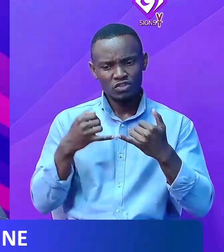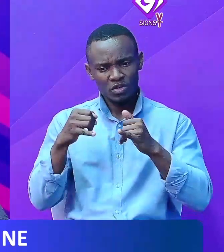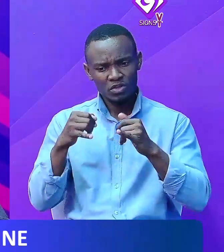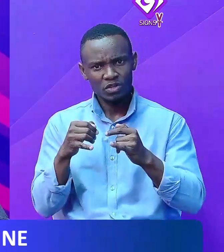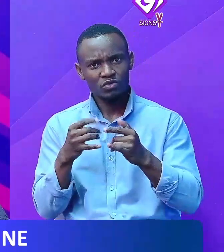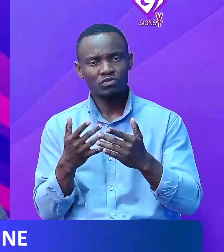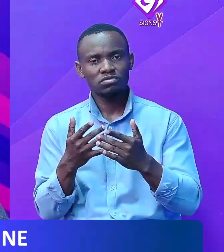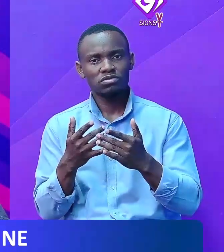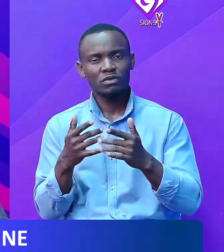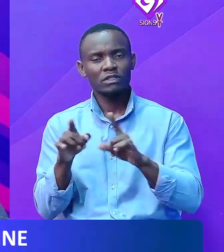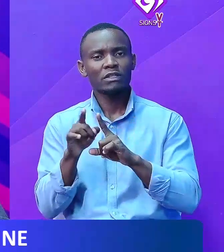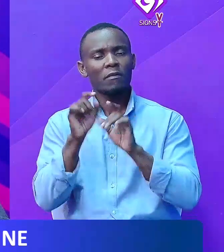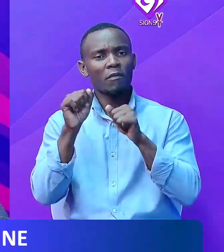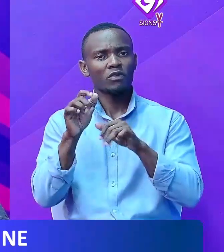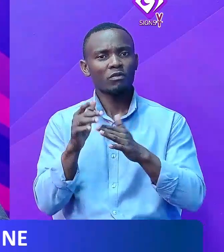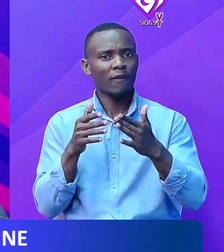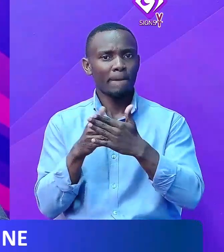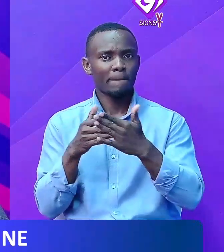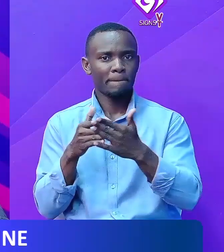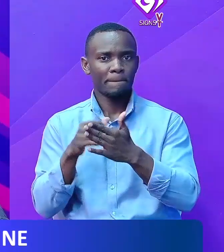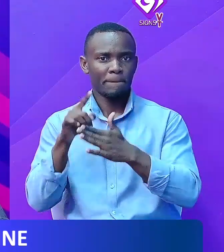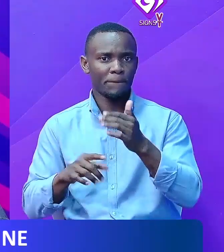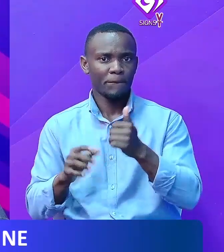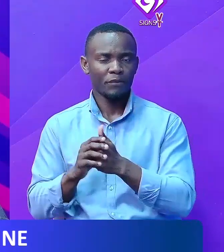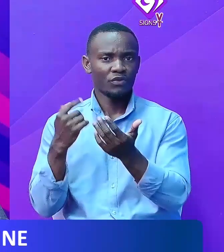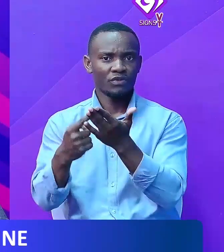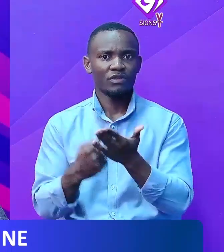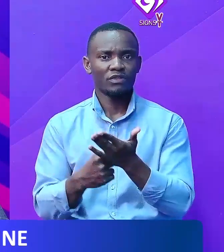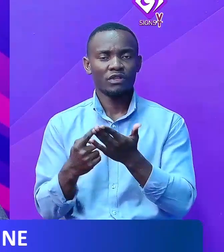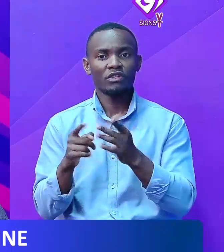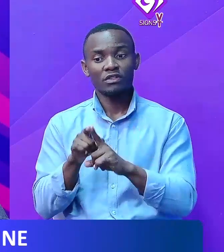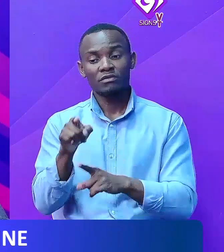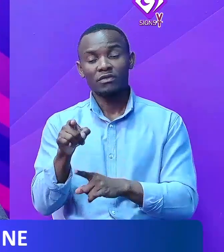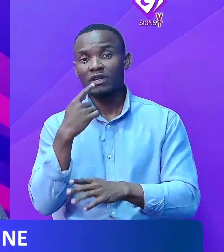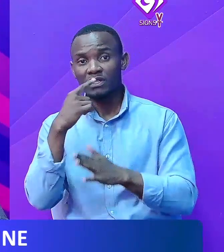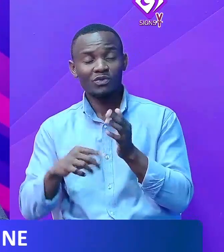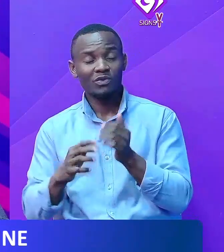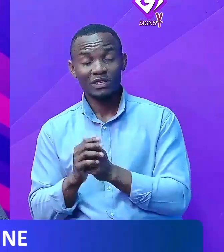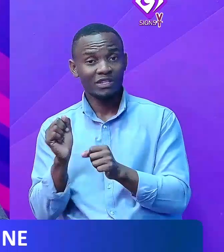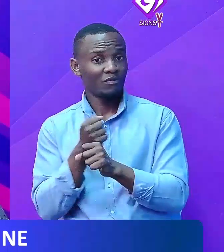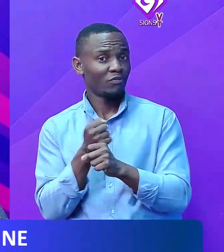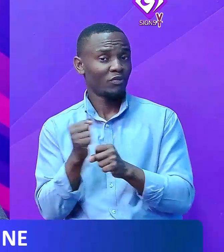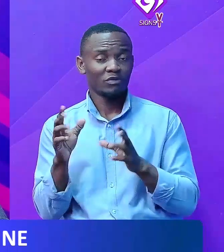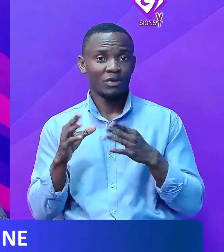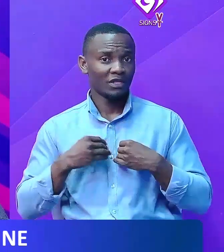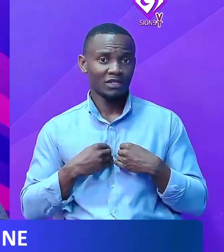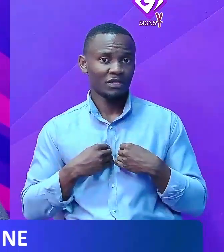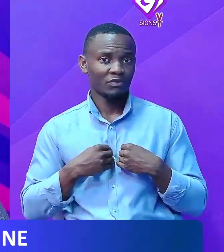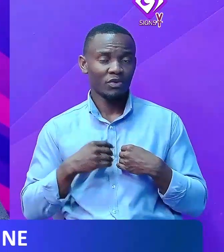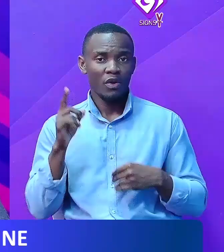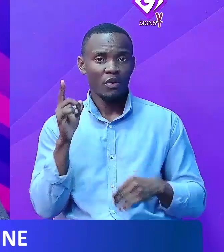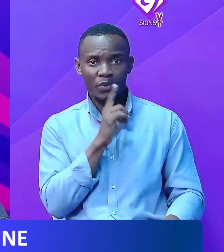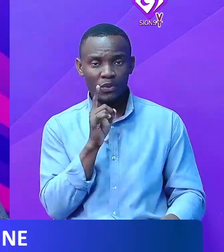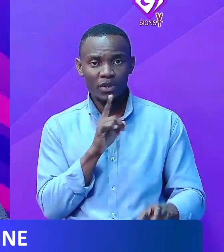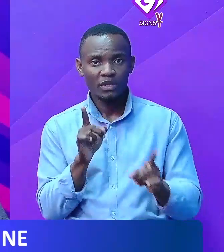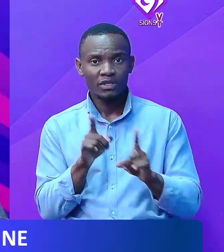the sitting. Duale, who maintained that he could not be intimidated, accused the MP of being part of a